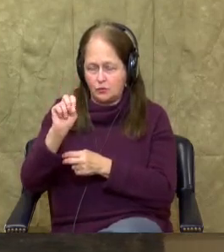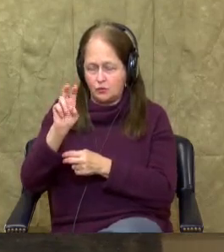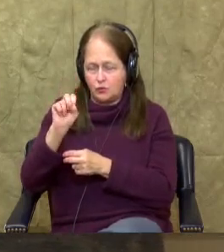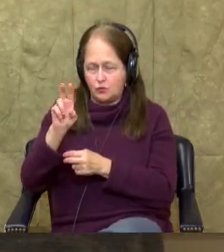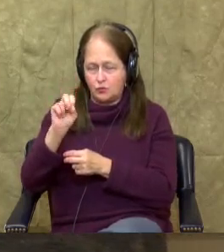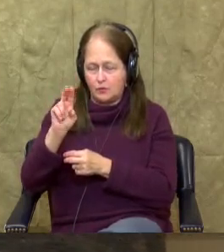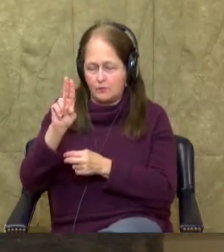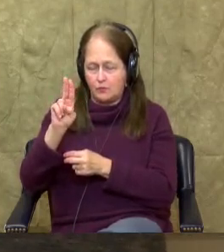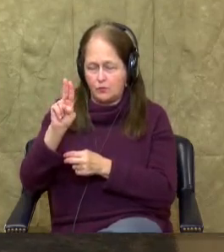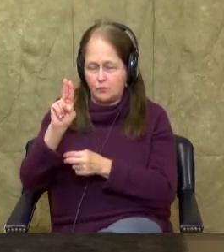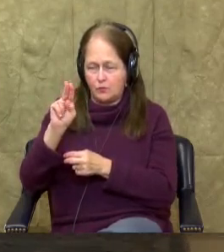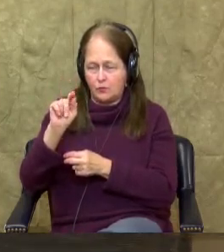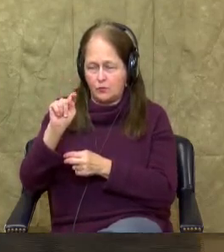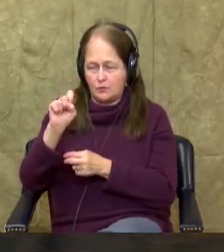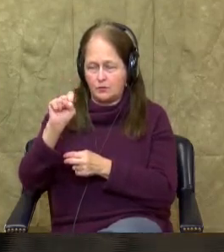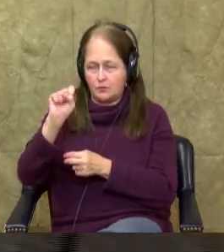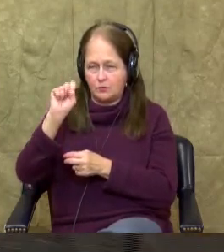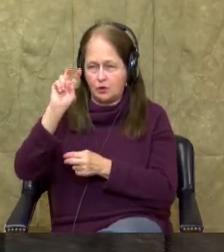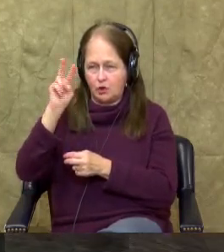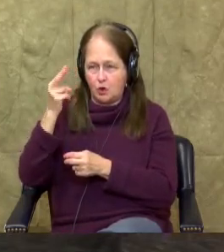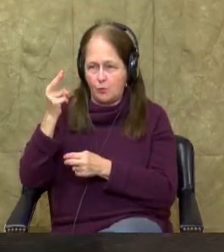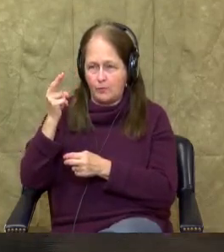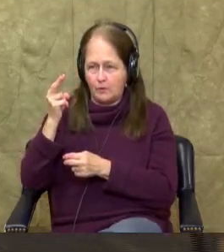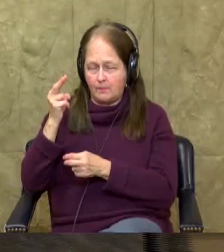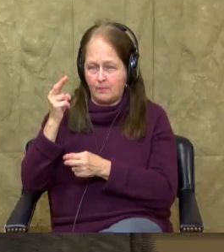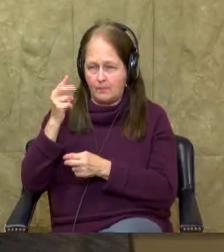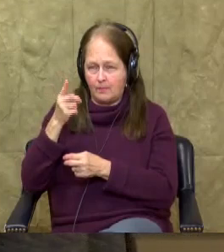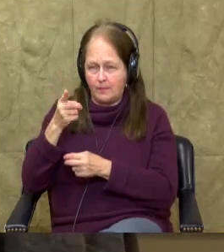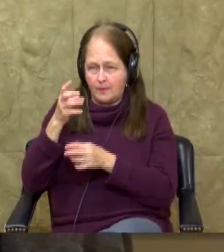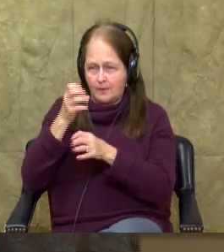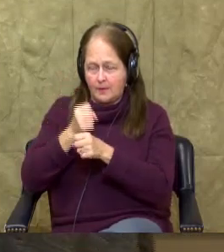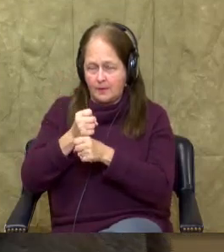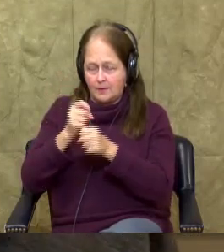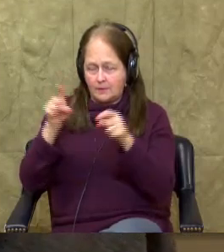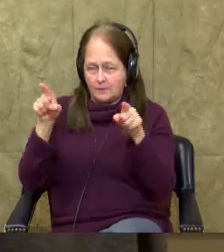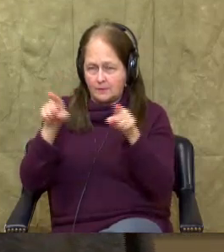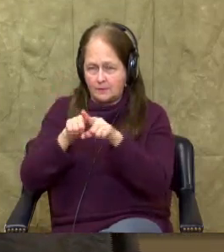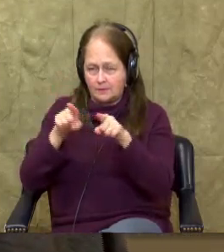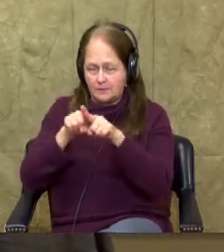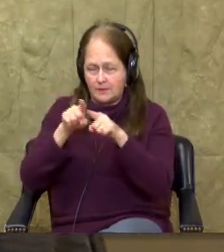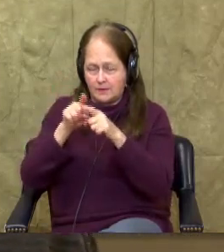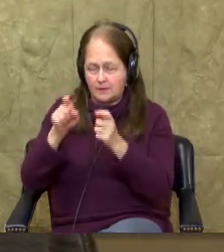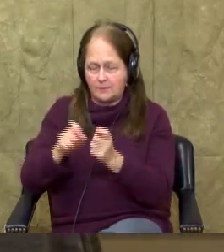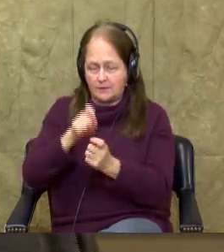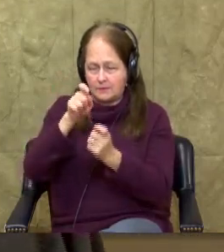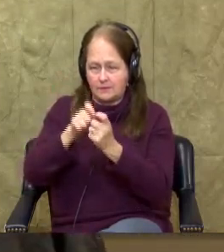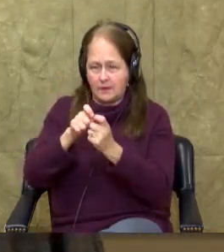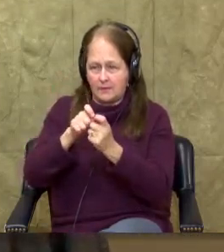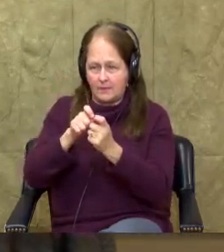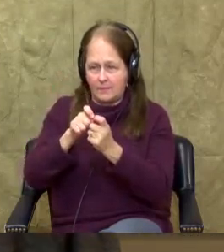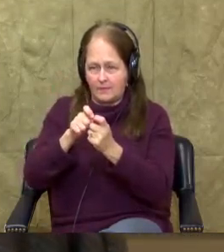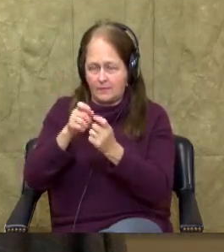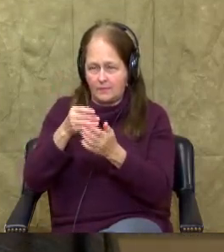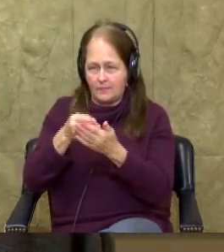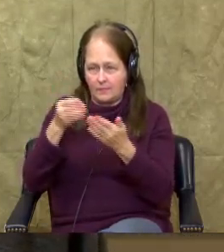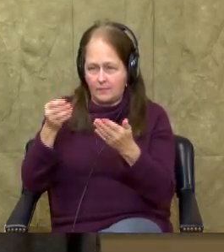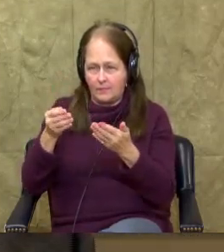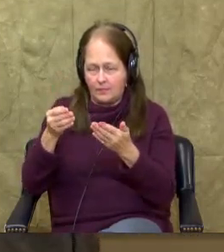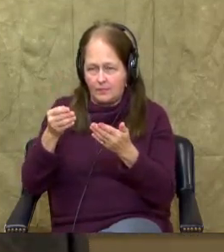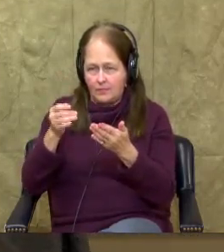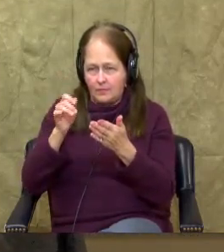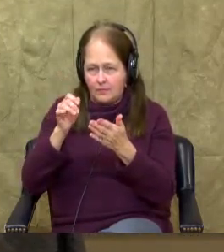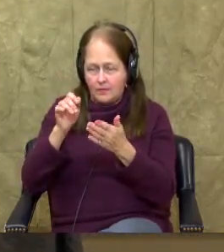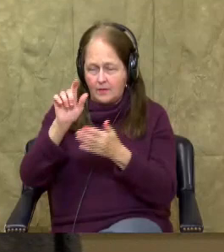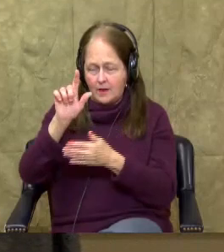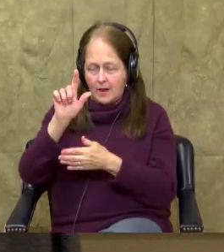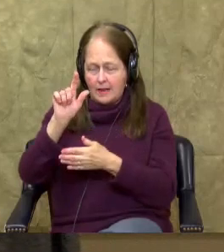12 units cubed. So you get the same exact thing when you use the